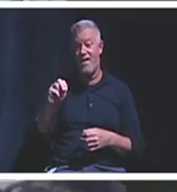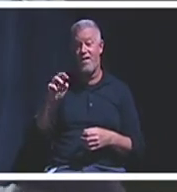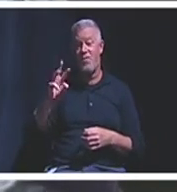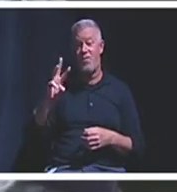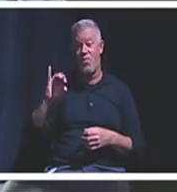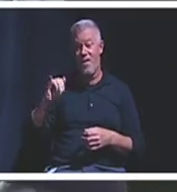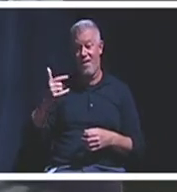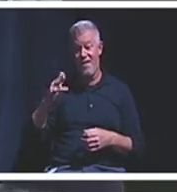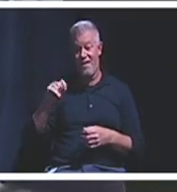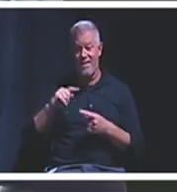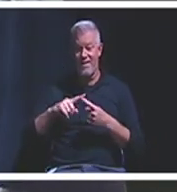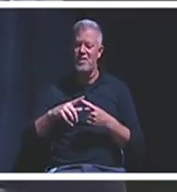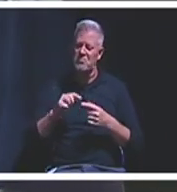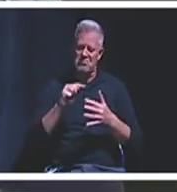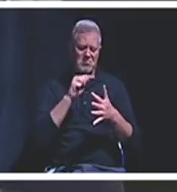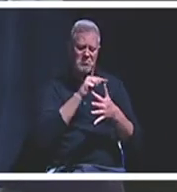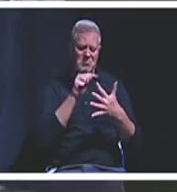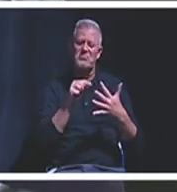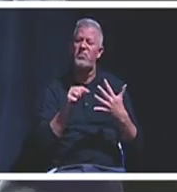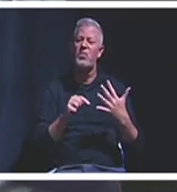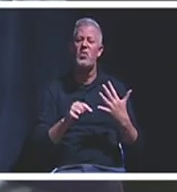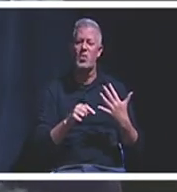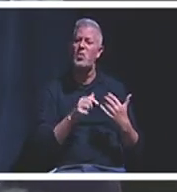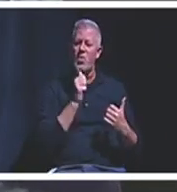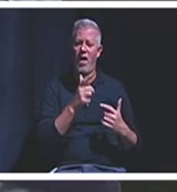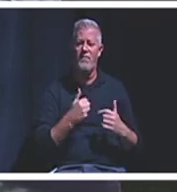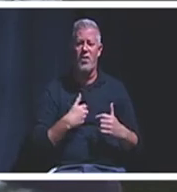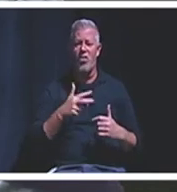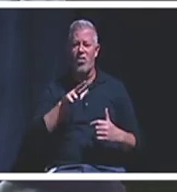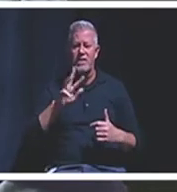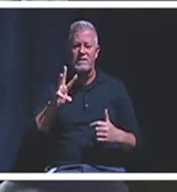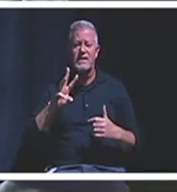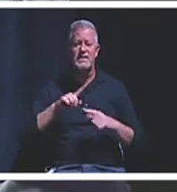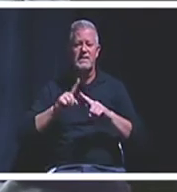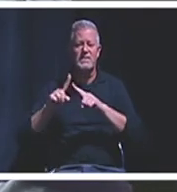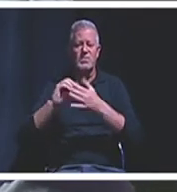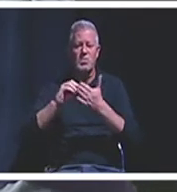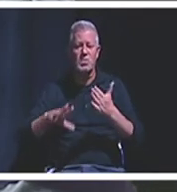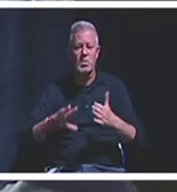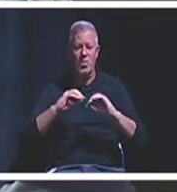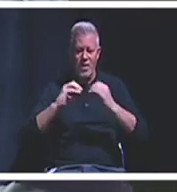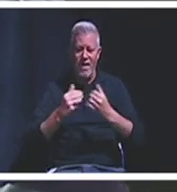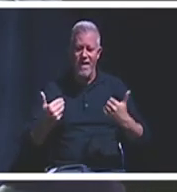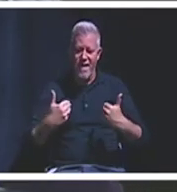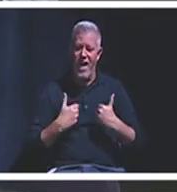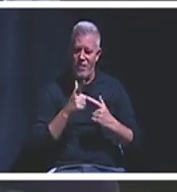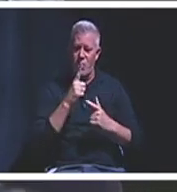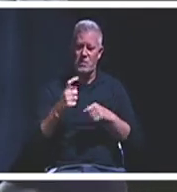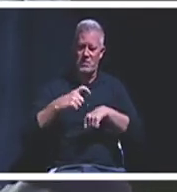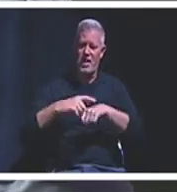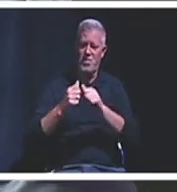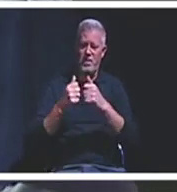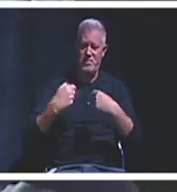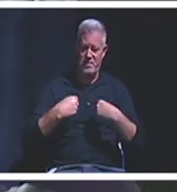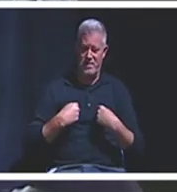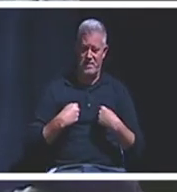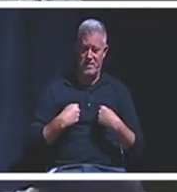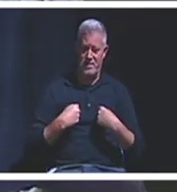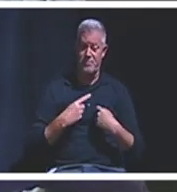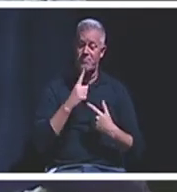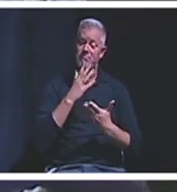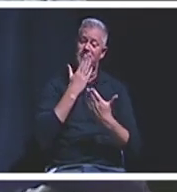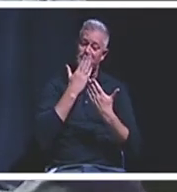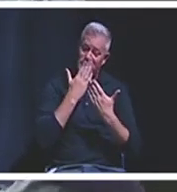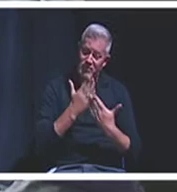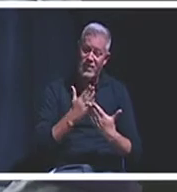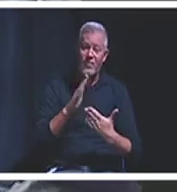those are just a few of the leaders in our 36 student organizations who have spent time with me. And I appreciate the time you